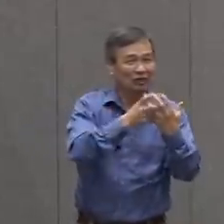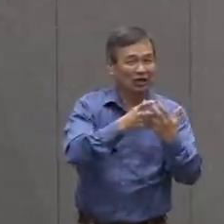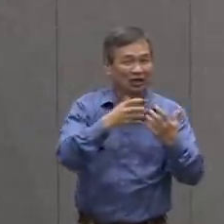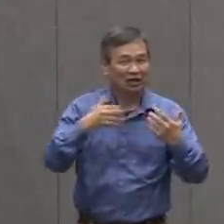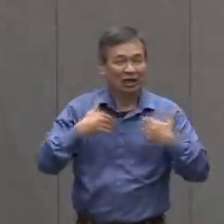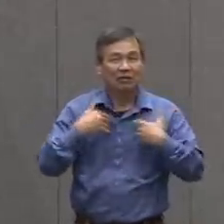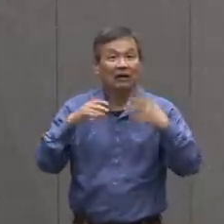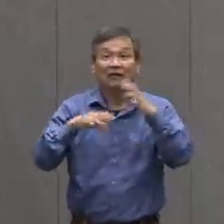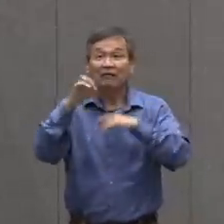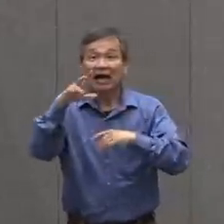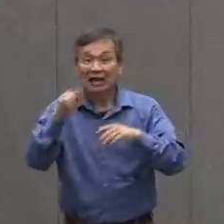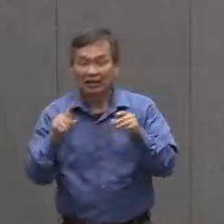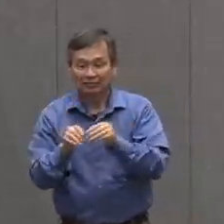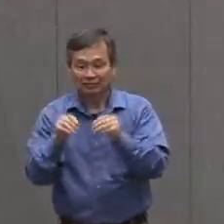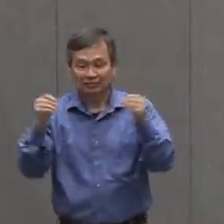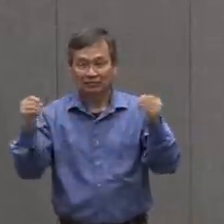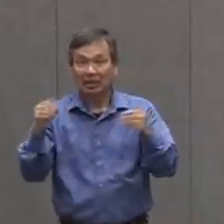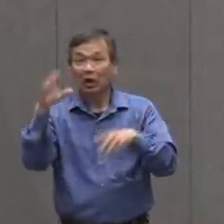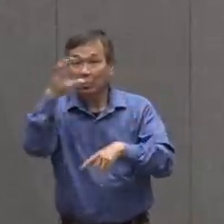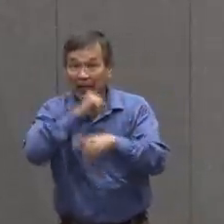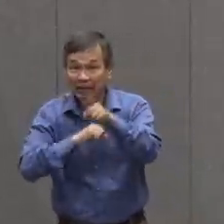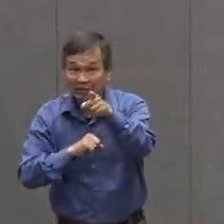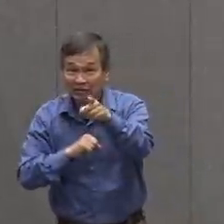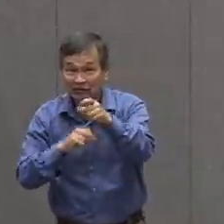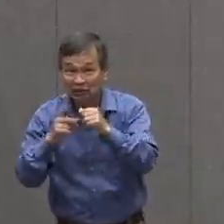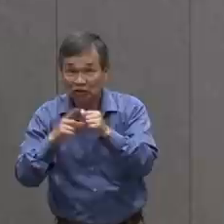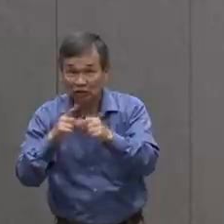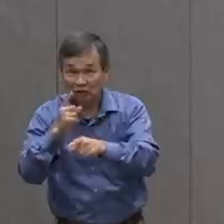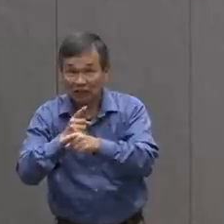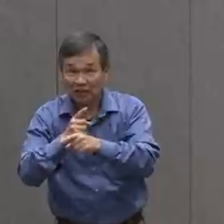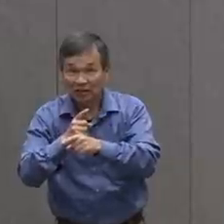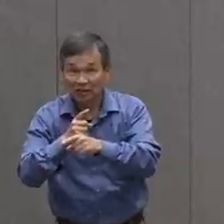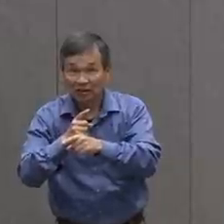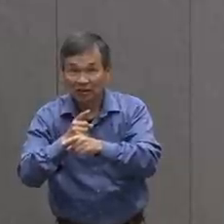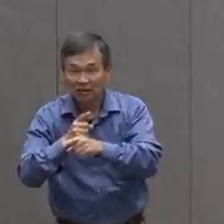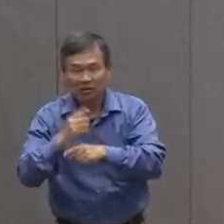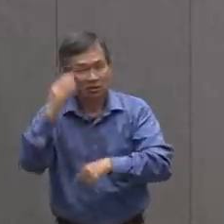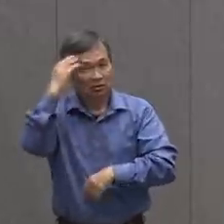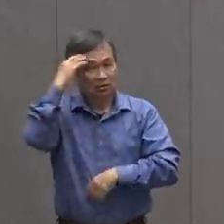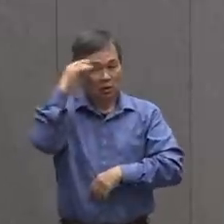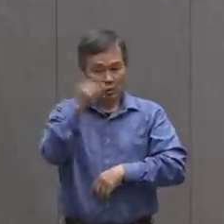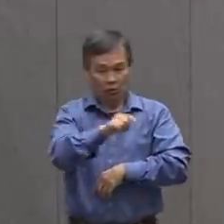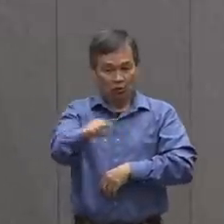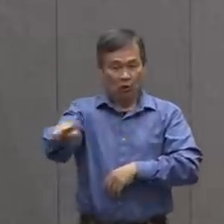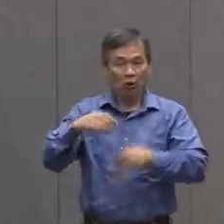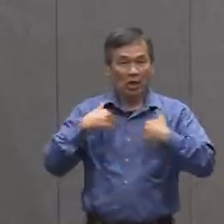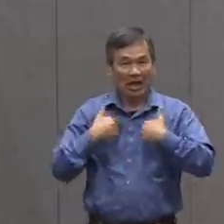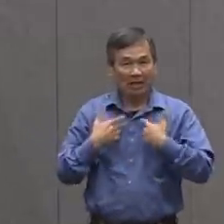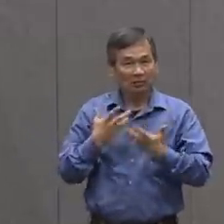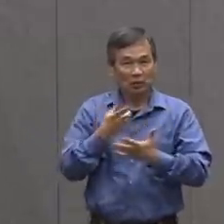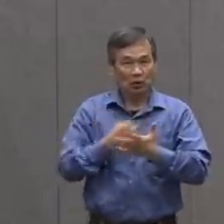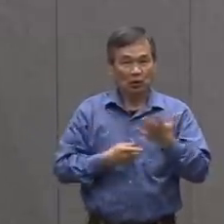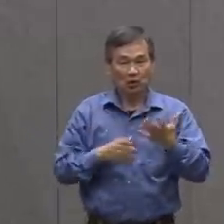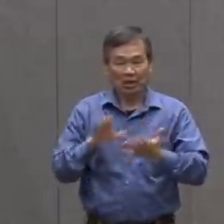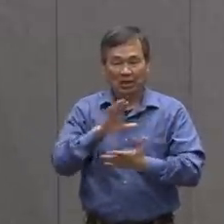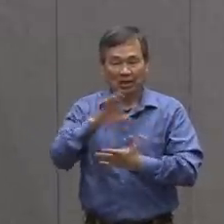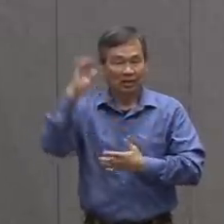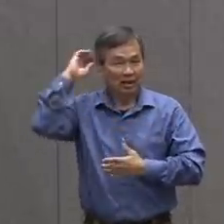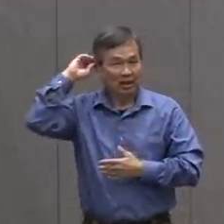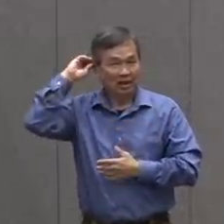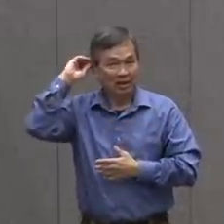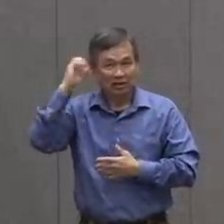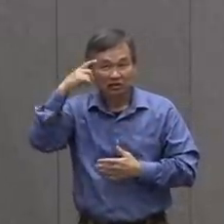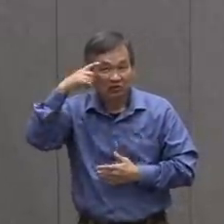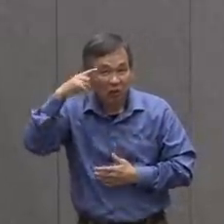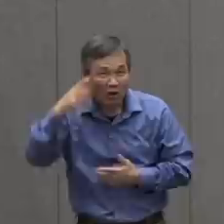Let's find out. Did you make some guesses at home? Do you know what some of these animals are or what they would do with